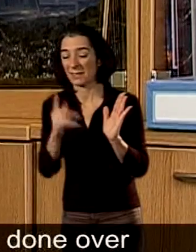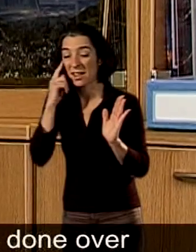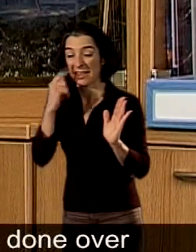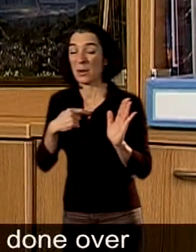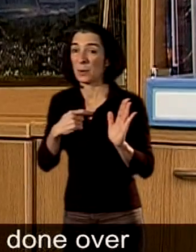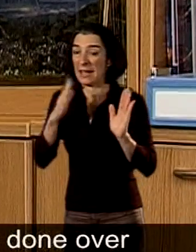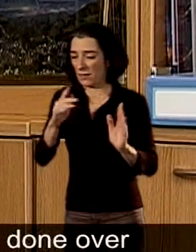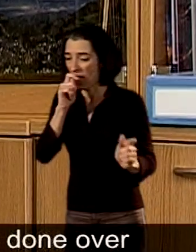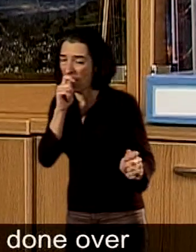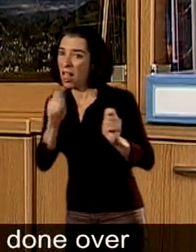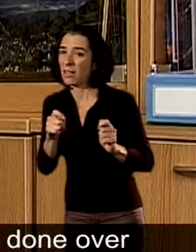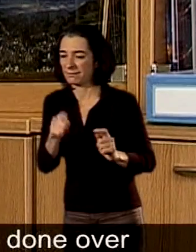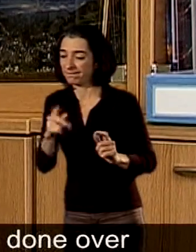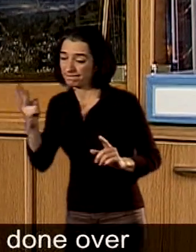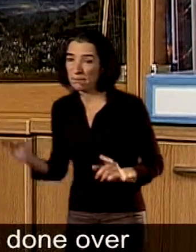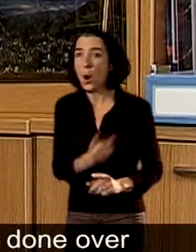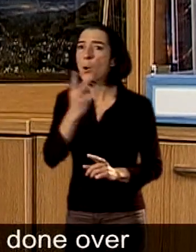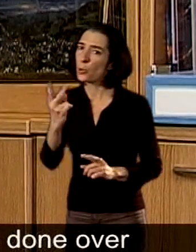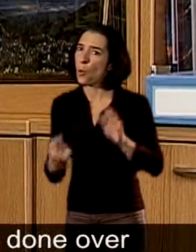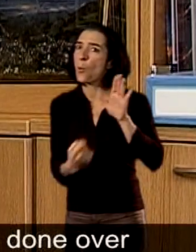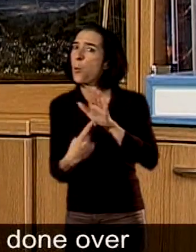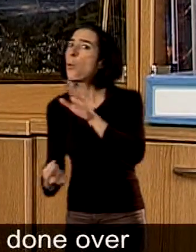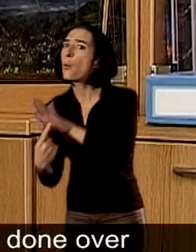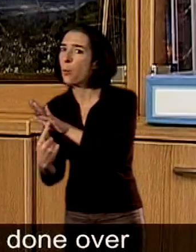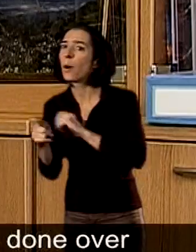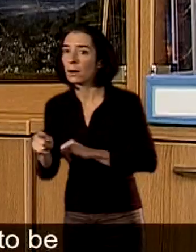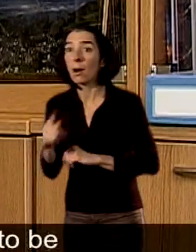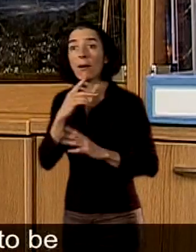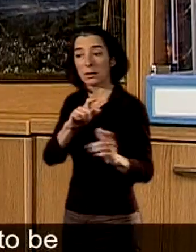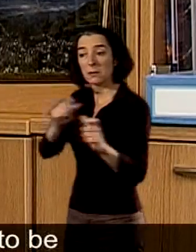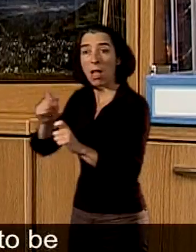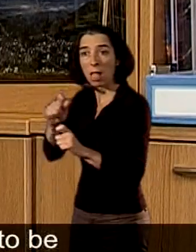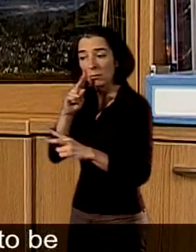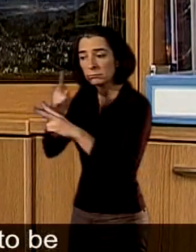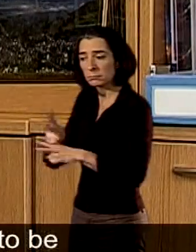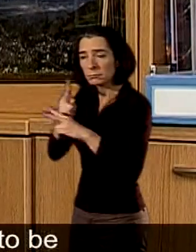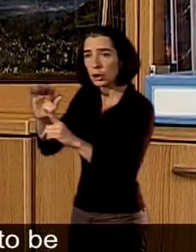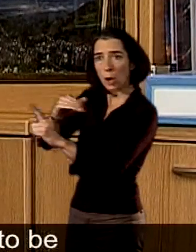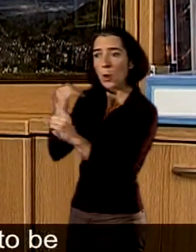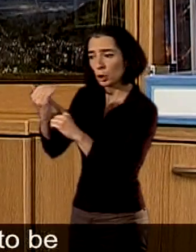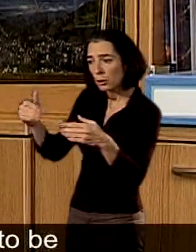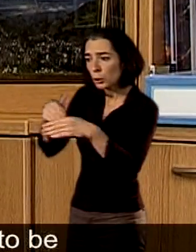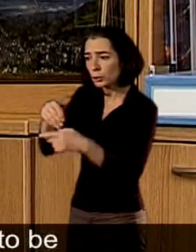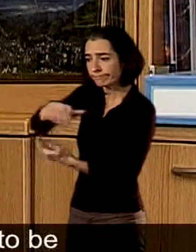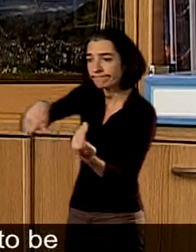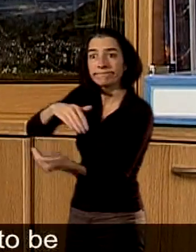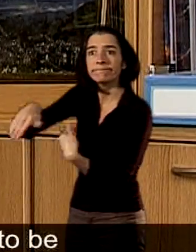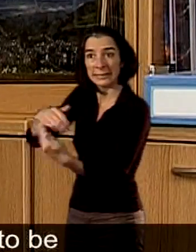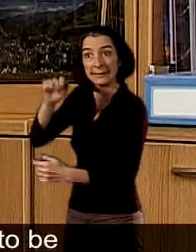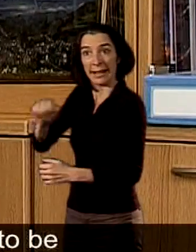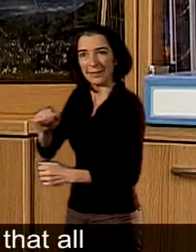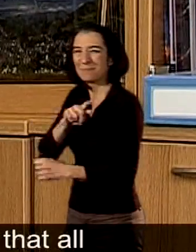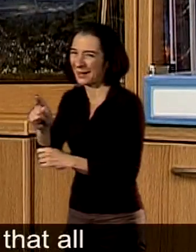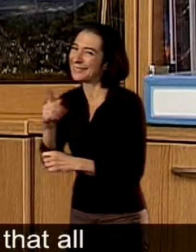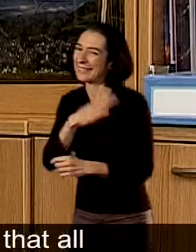I think what we have done over that time is to make both important parts so that, you know, we are still caring. We do still want to be very much about social